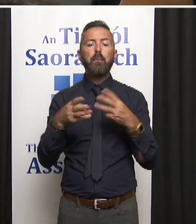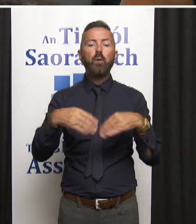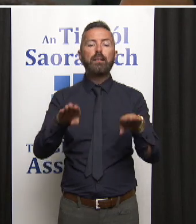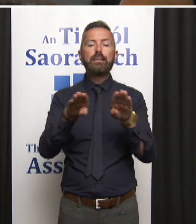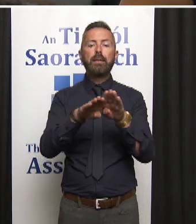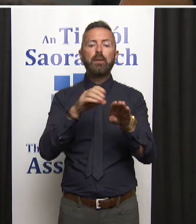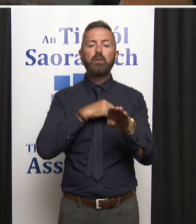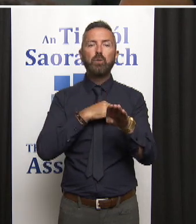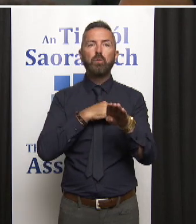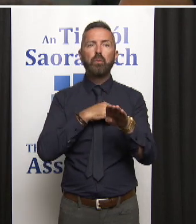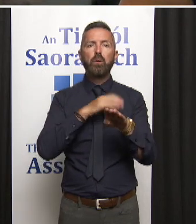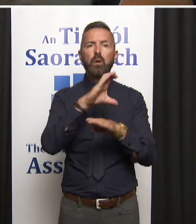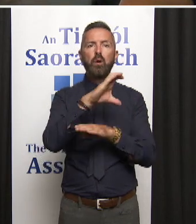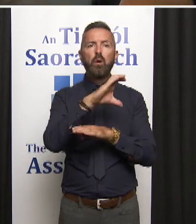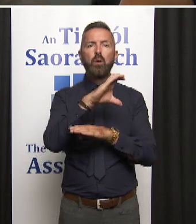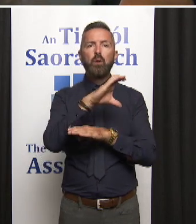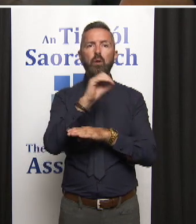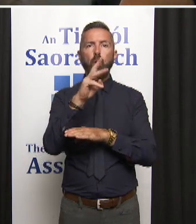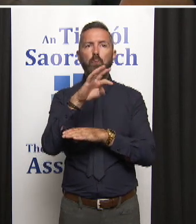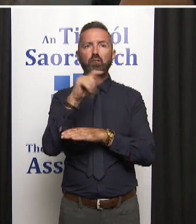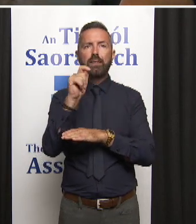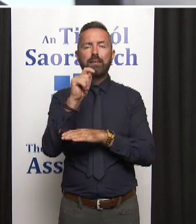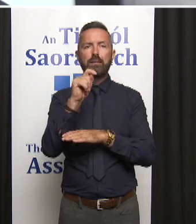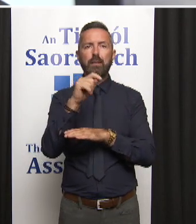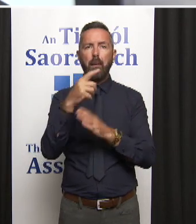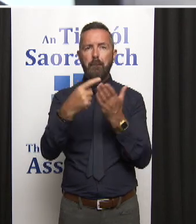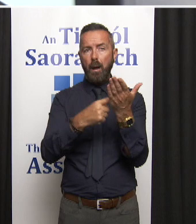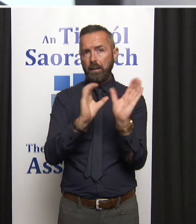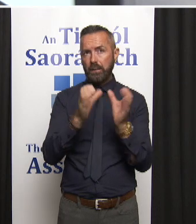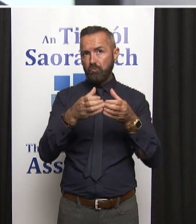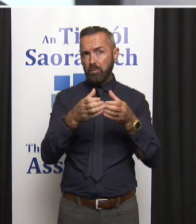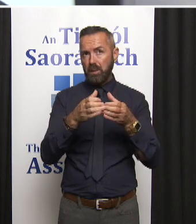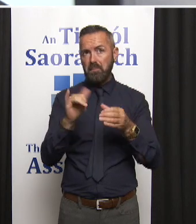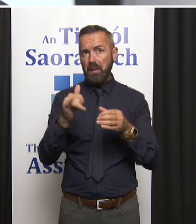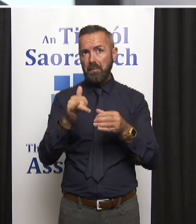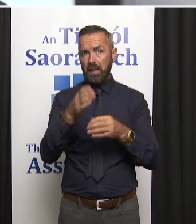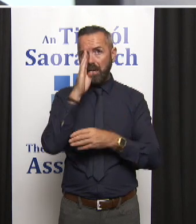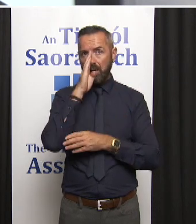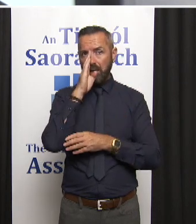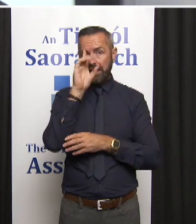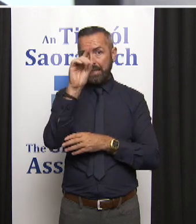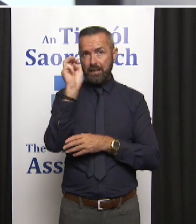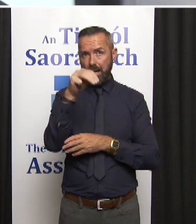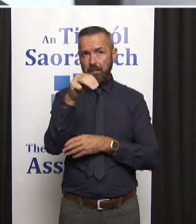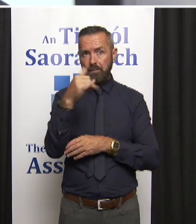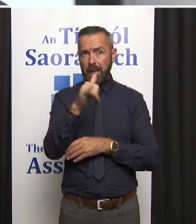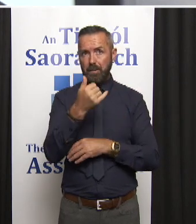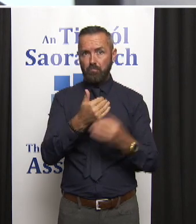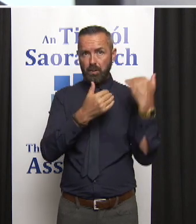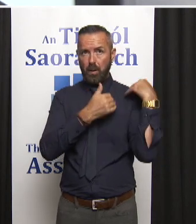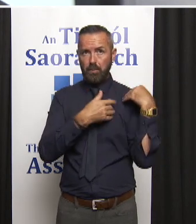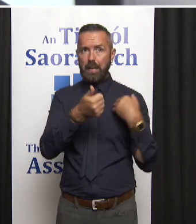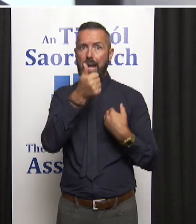to the corporate policy group of existing local authorities? Is the directly elected mayor in some way accountable to such a cabinet? On what